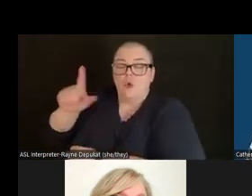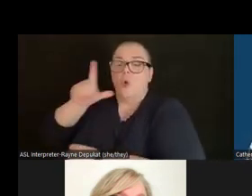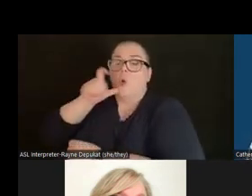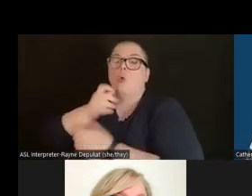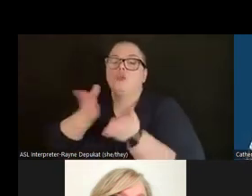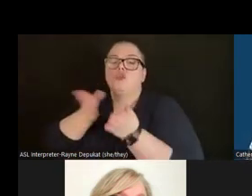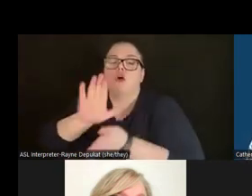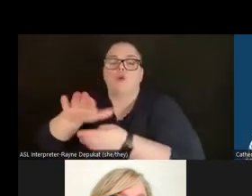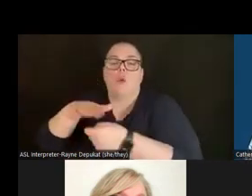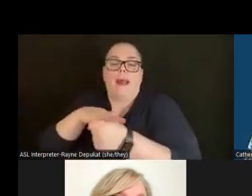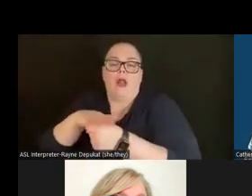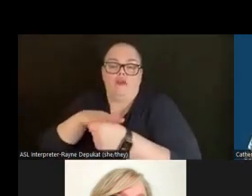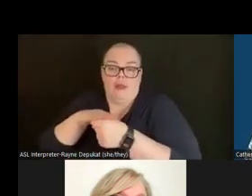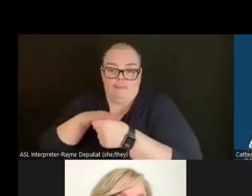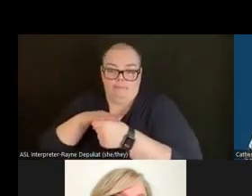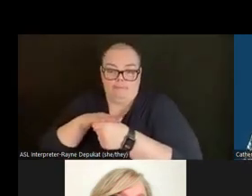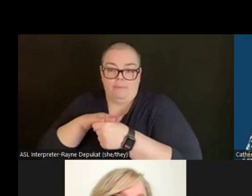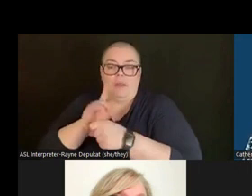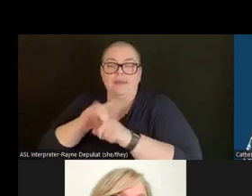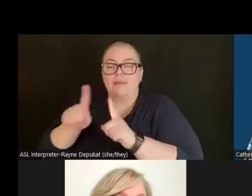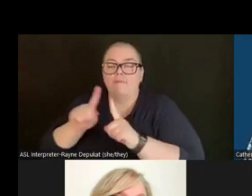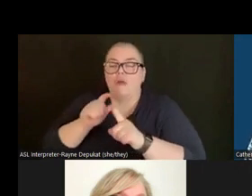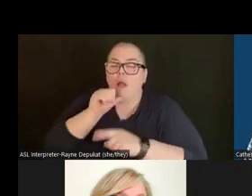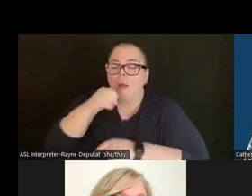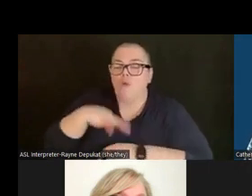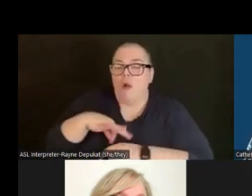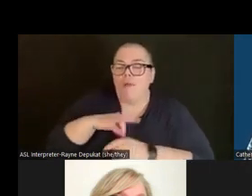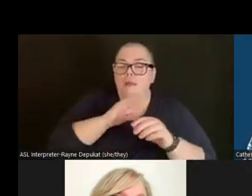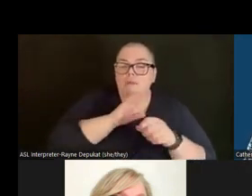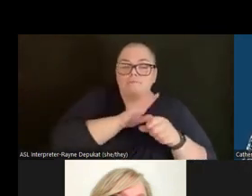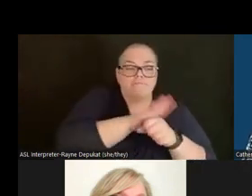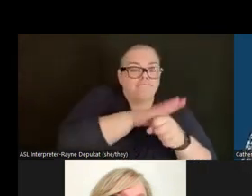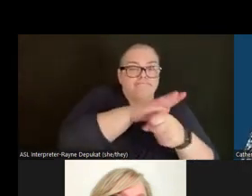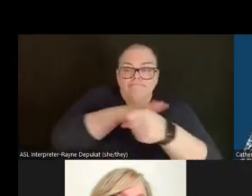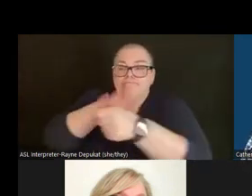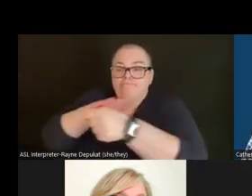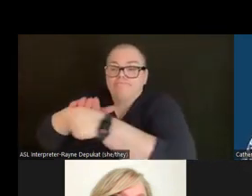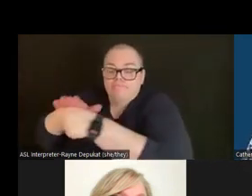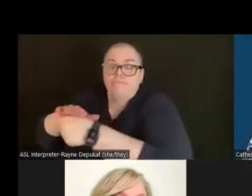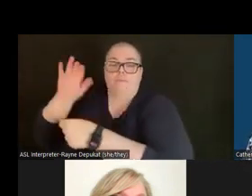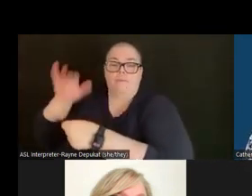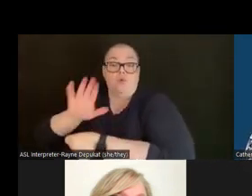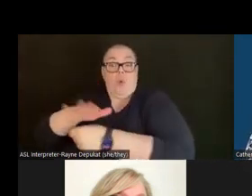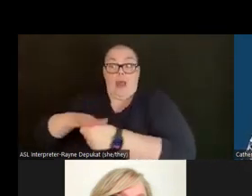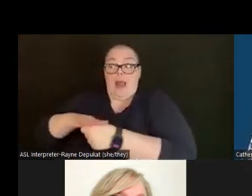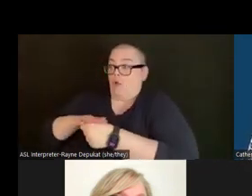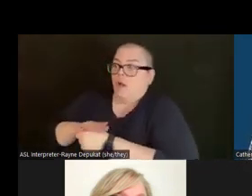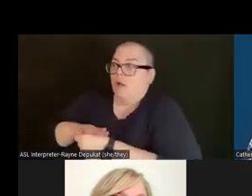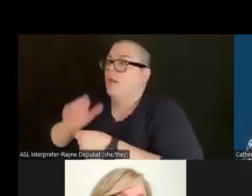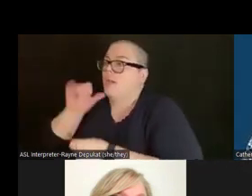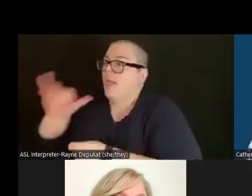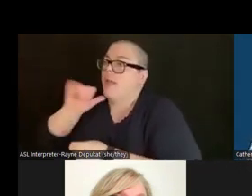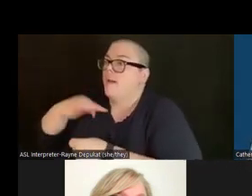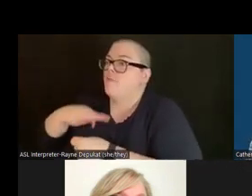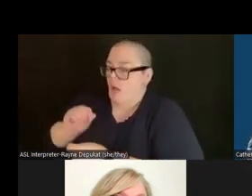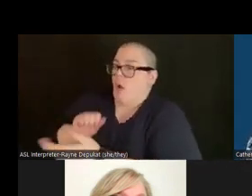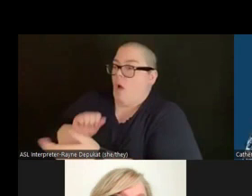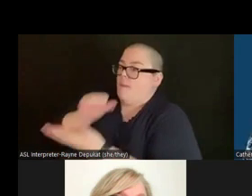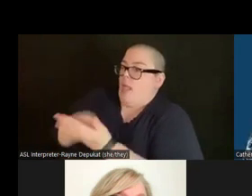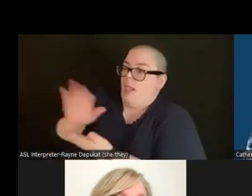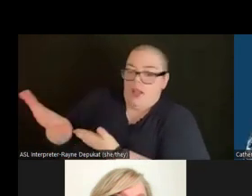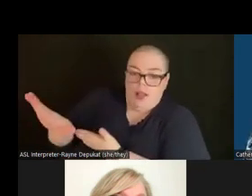region. We're going to talk a lot more about this in the next presentation. But, and